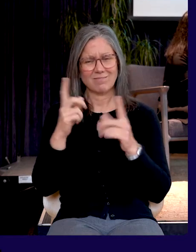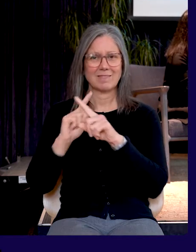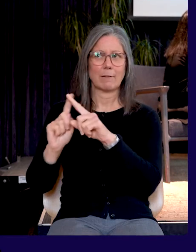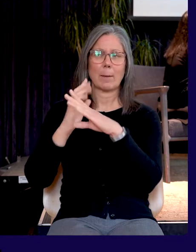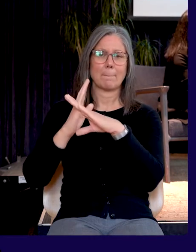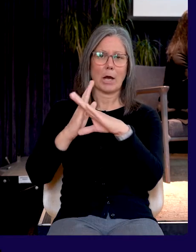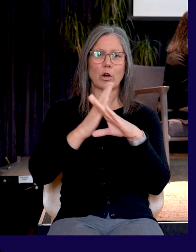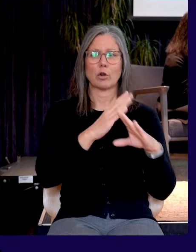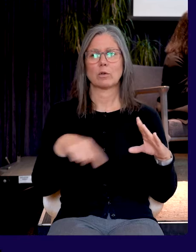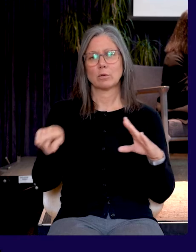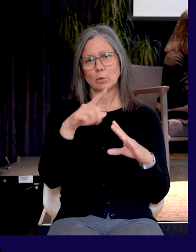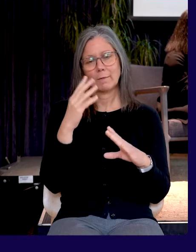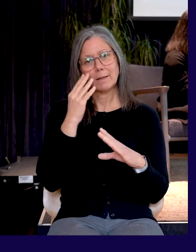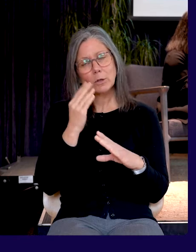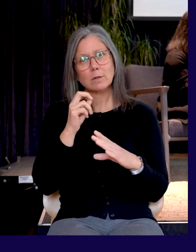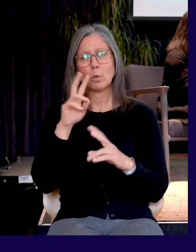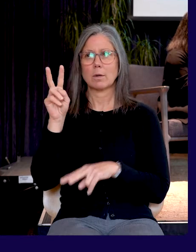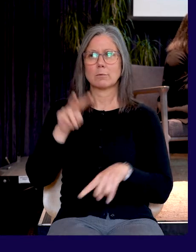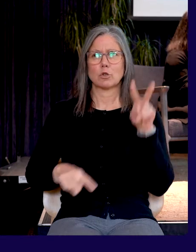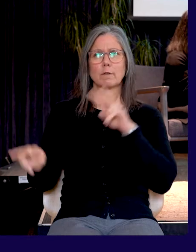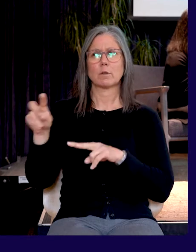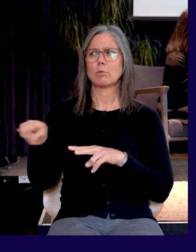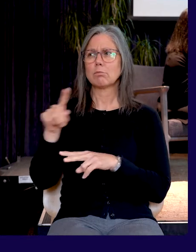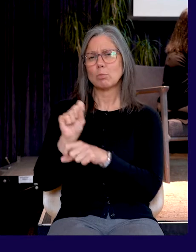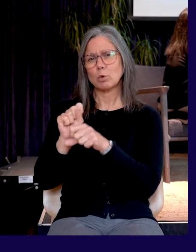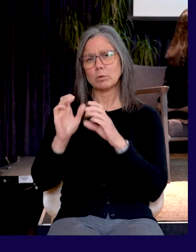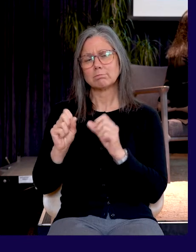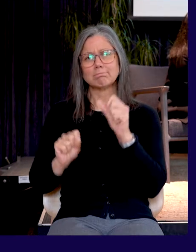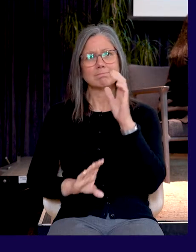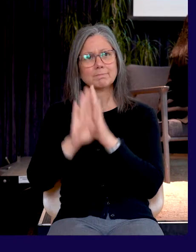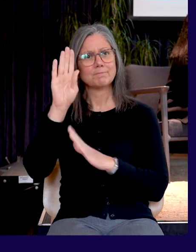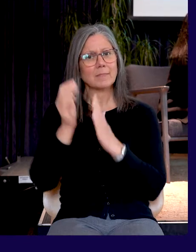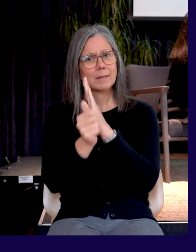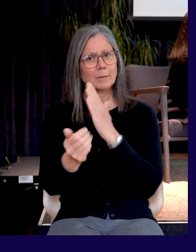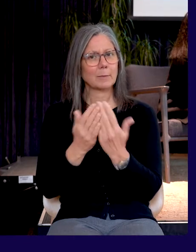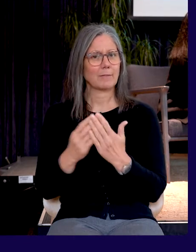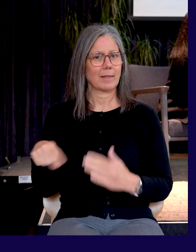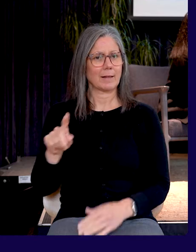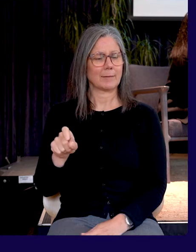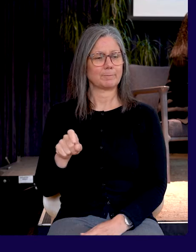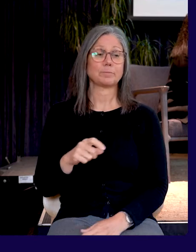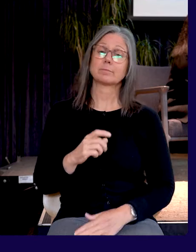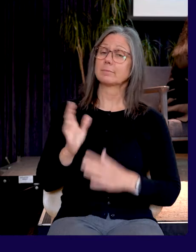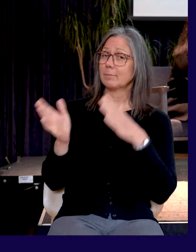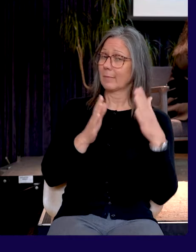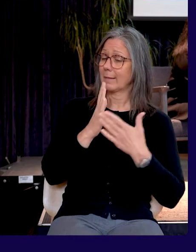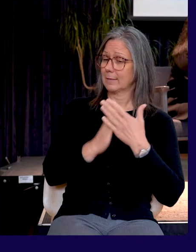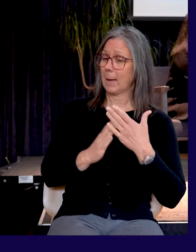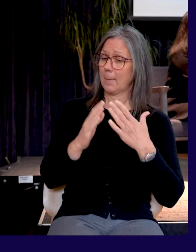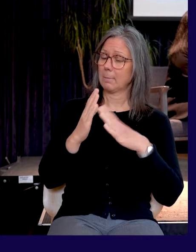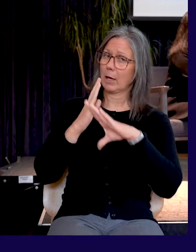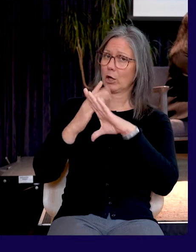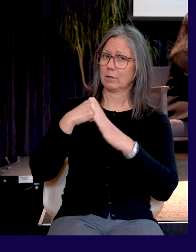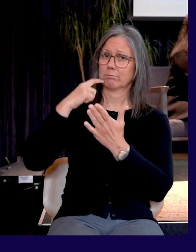barriers that you've experienced, you've observed, so that workers can develop the skills and get the training they need. So some of the barriers that I've seen